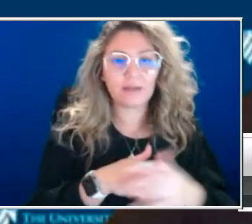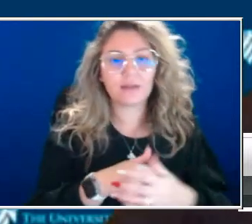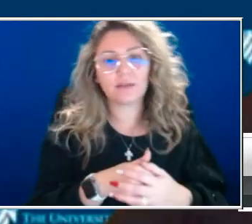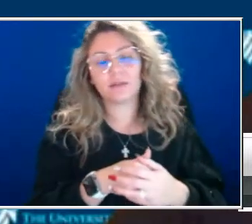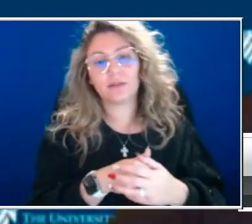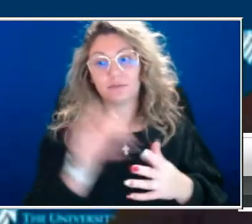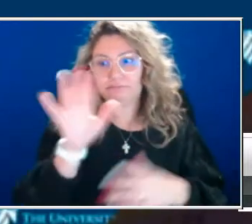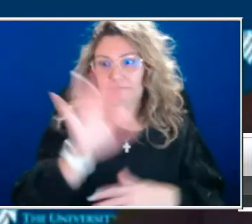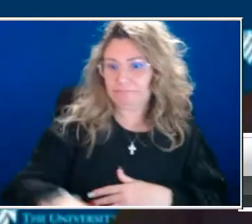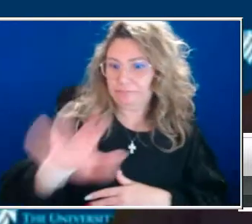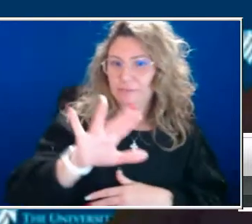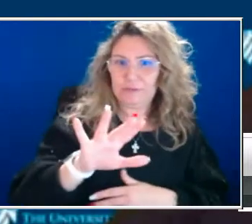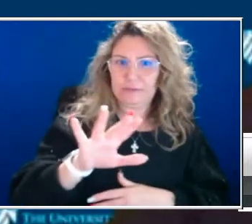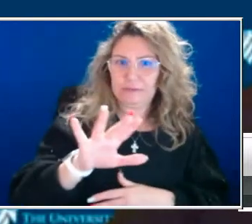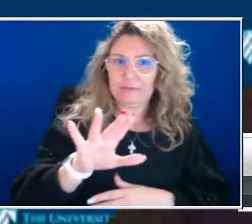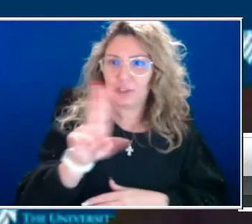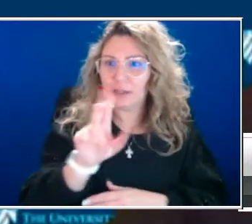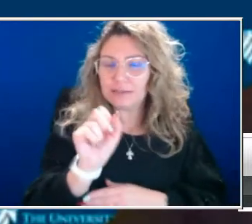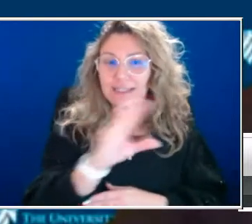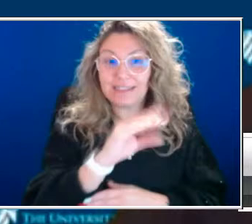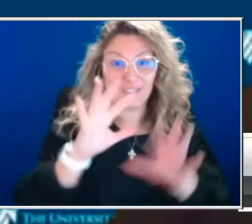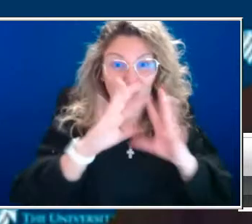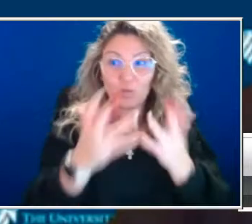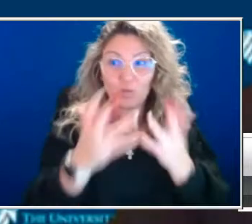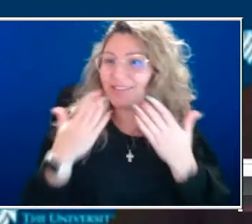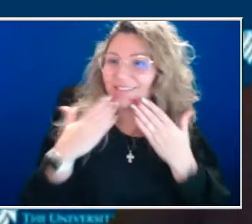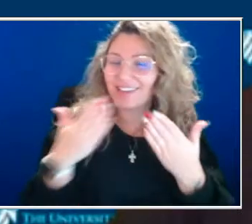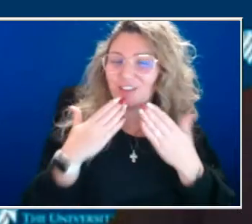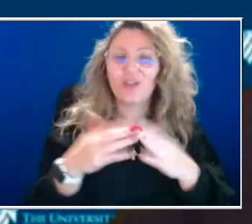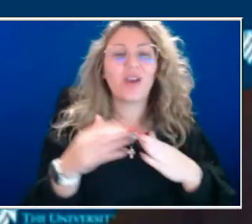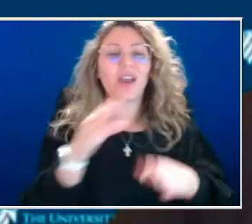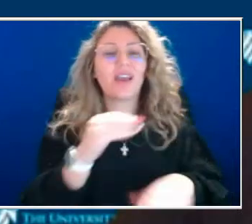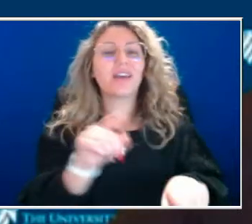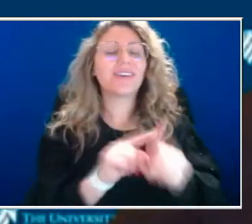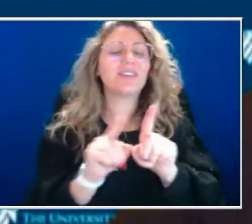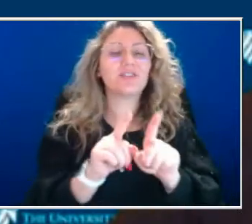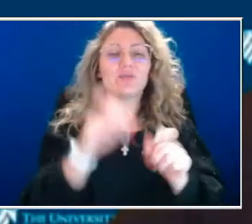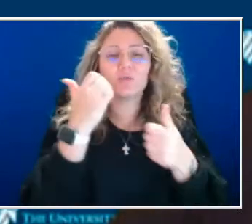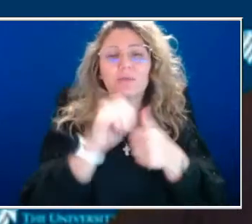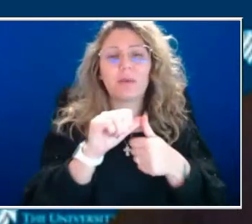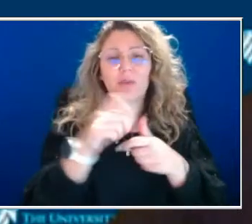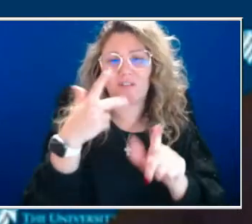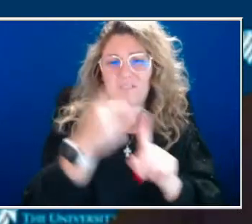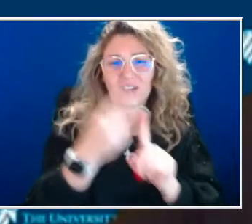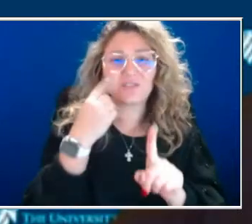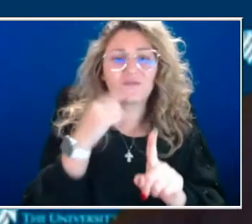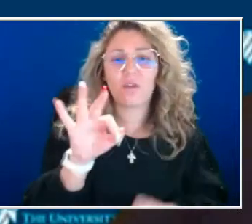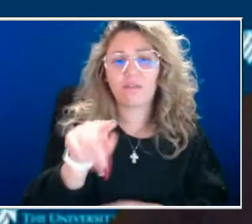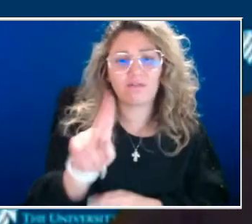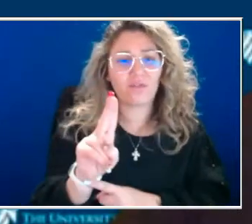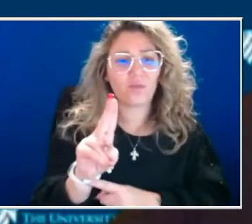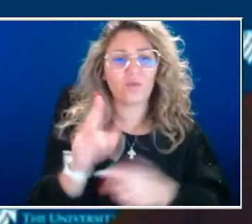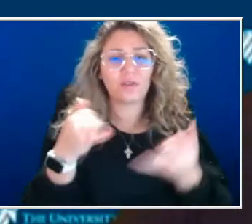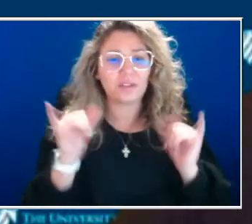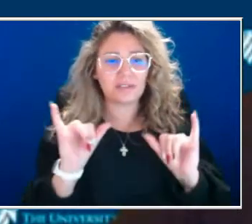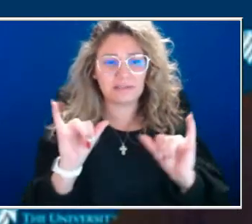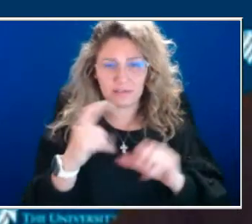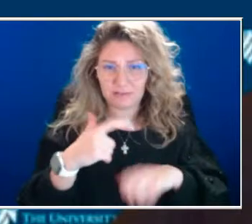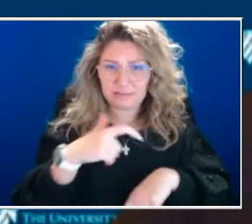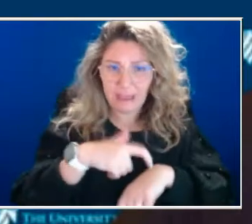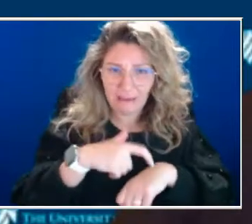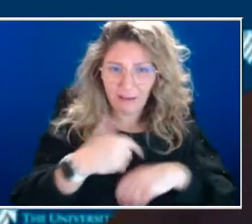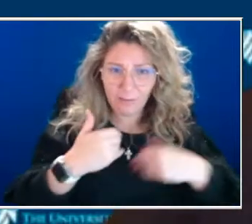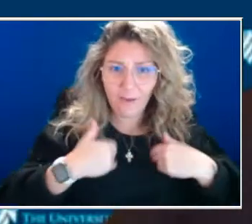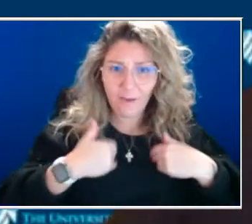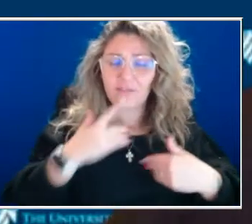nation, around the world. So thank you. And also, again, remember to get vaccinated for influenza. There is still time. It is always the right time